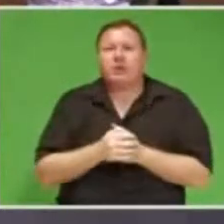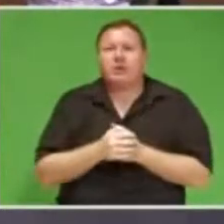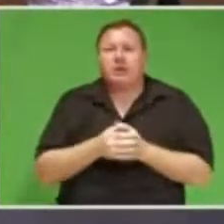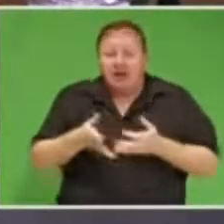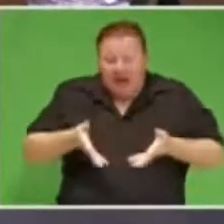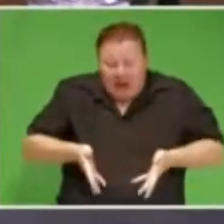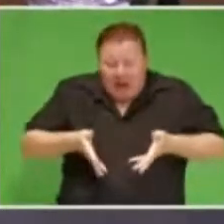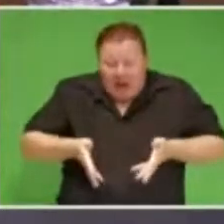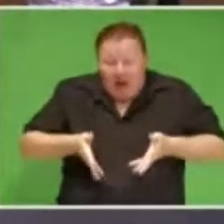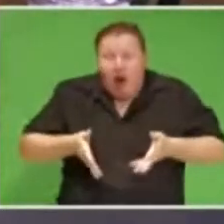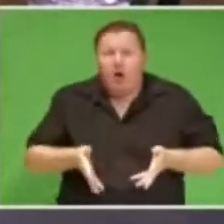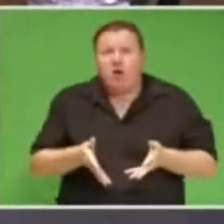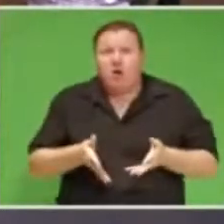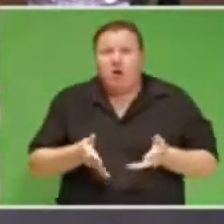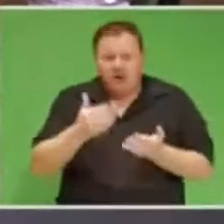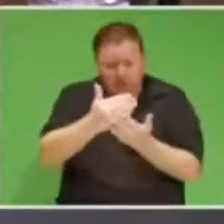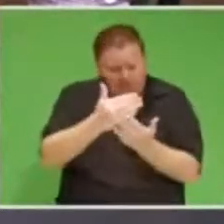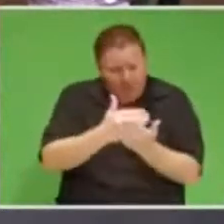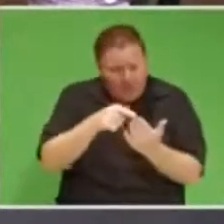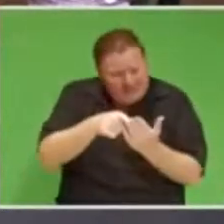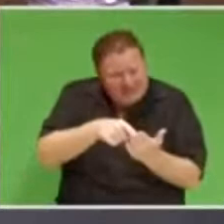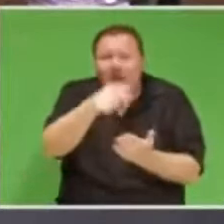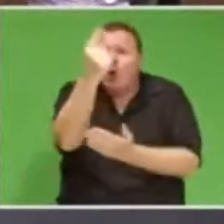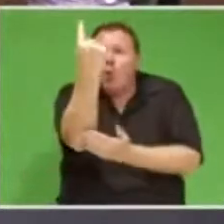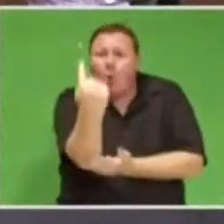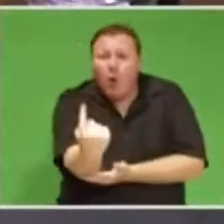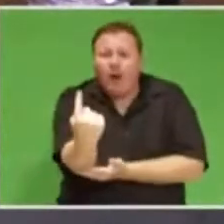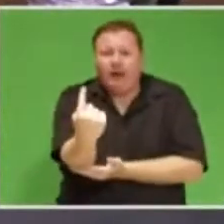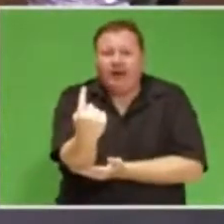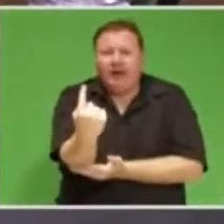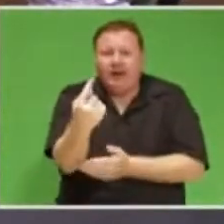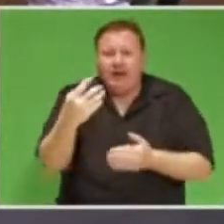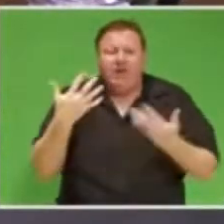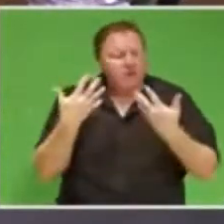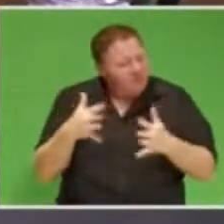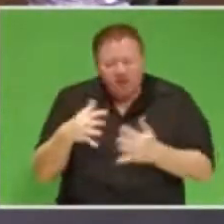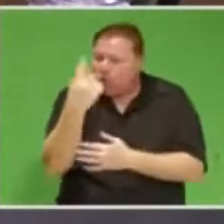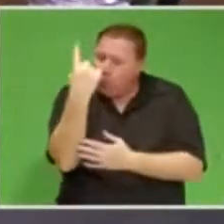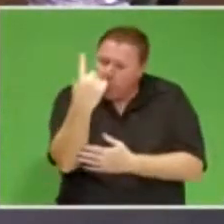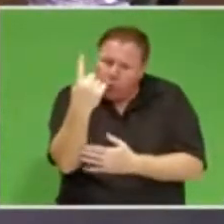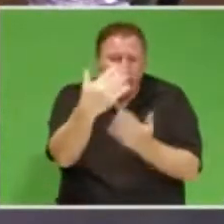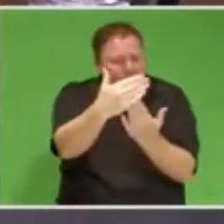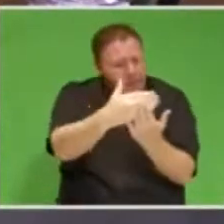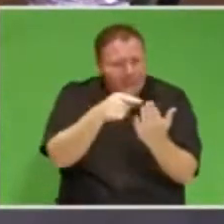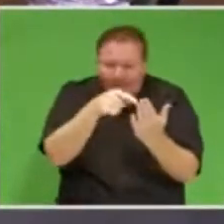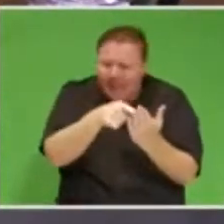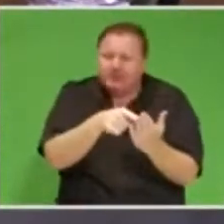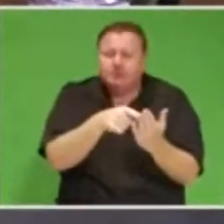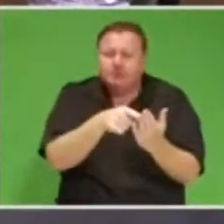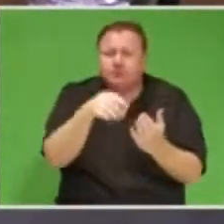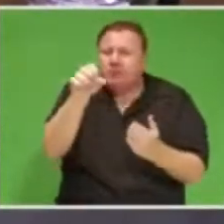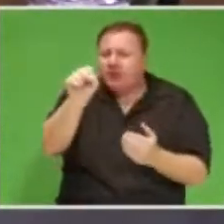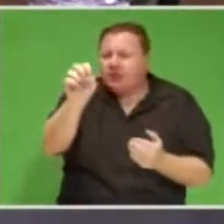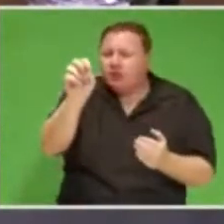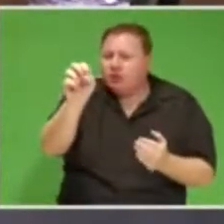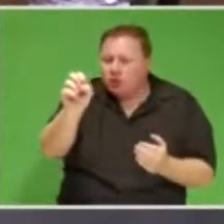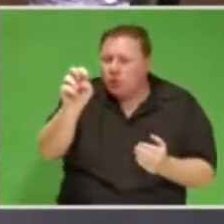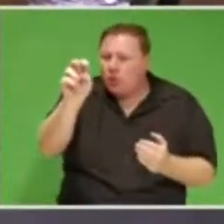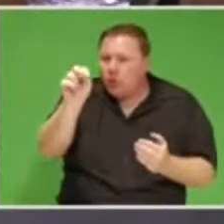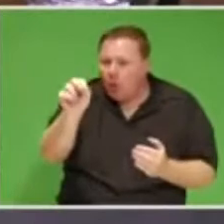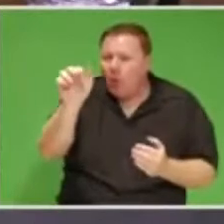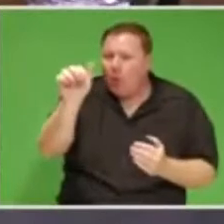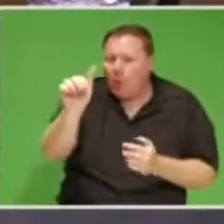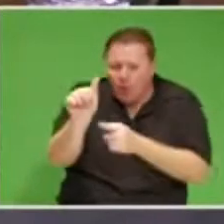we are on item 1, and that item is only one only, and that is the State of the Nation